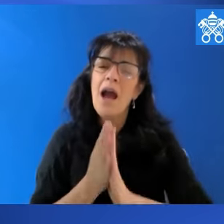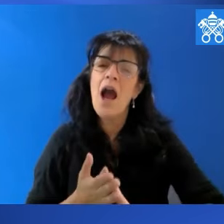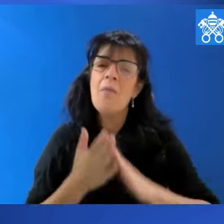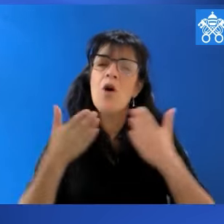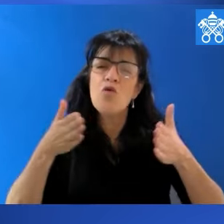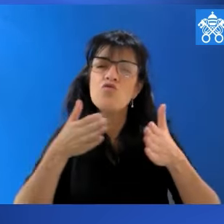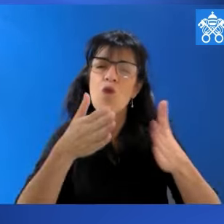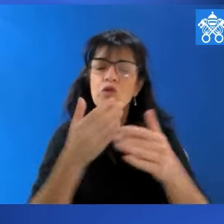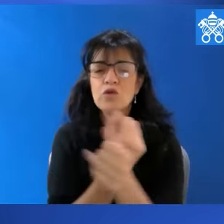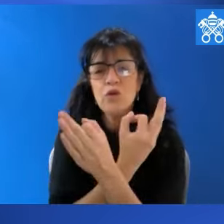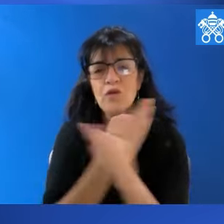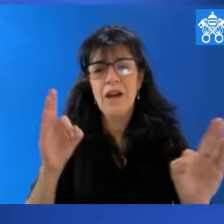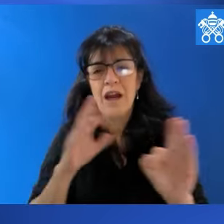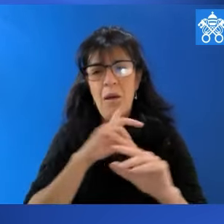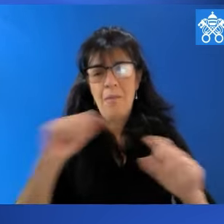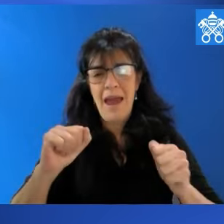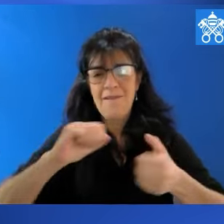fraternity.